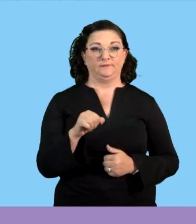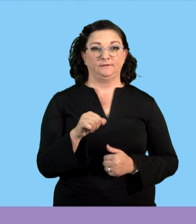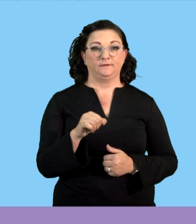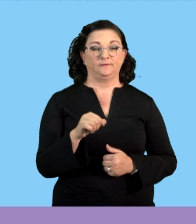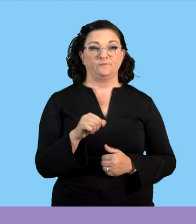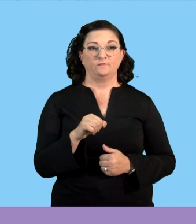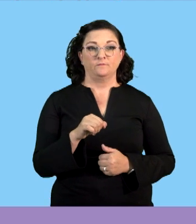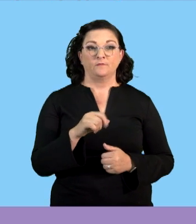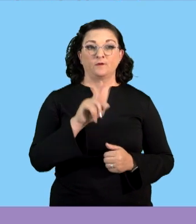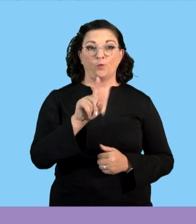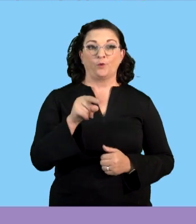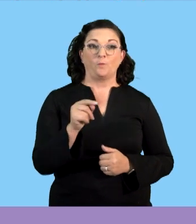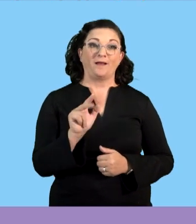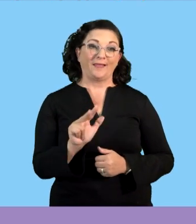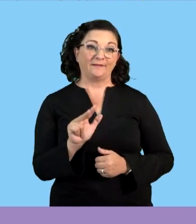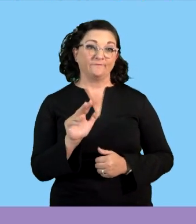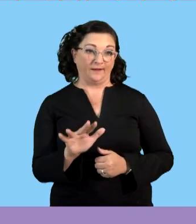5 with